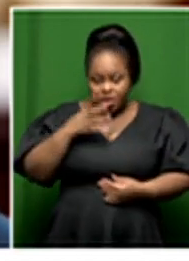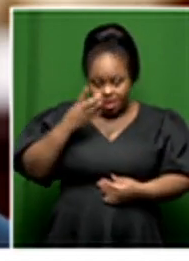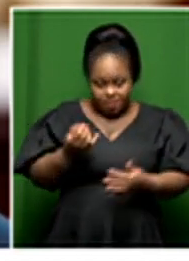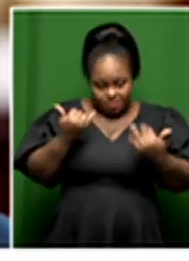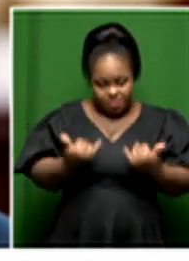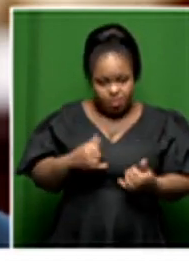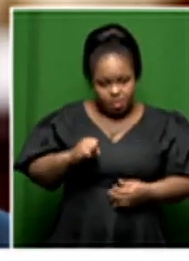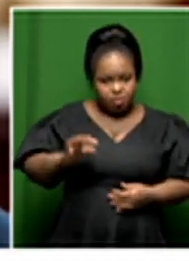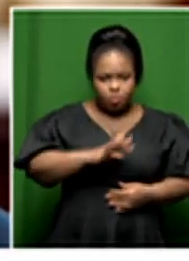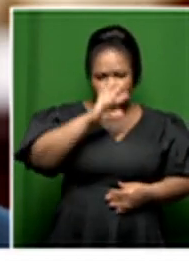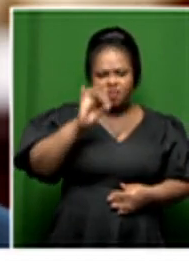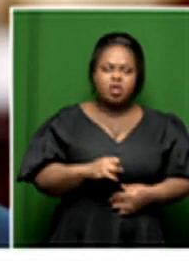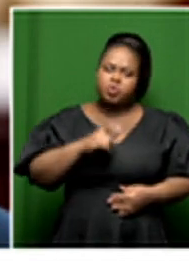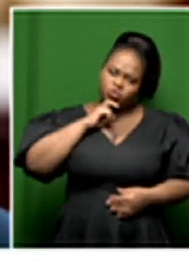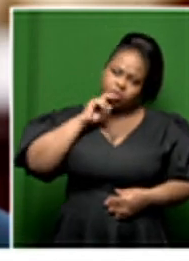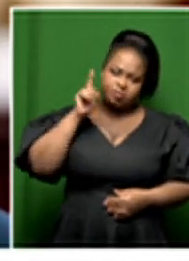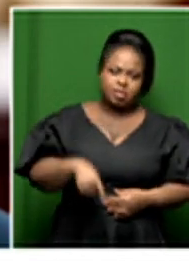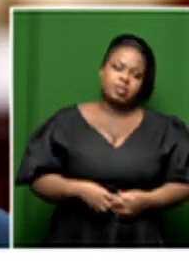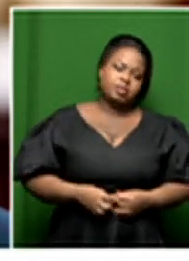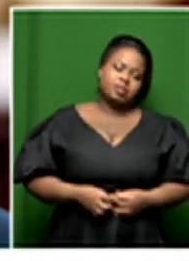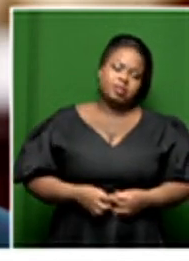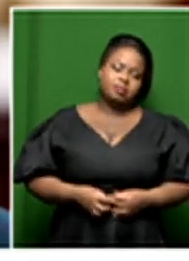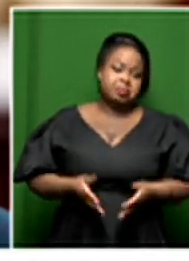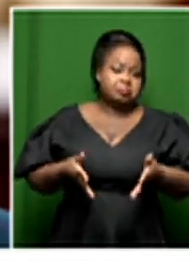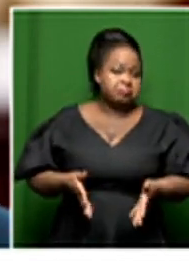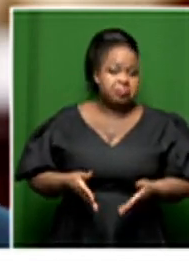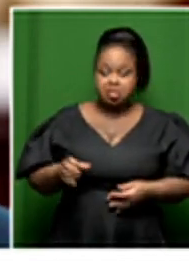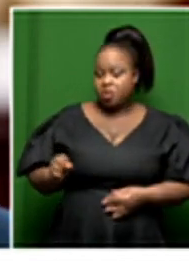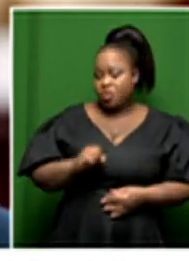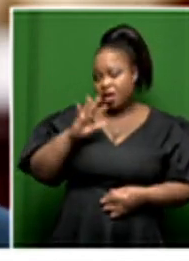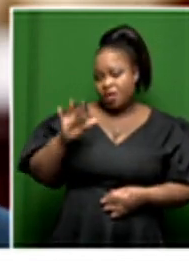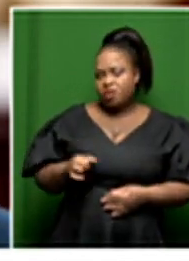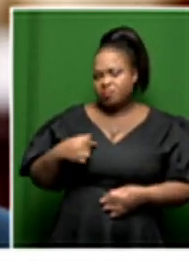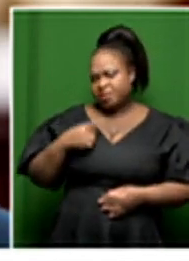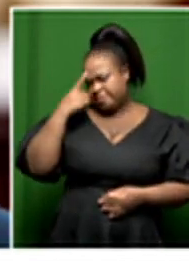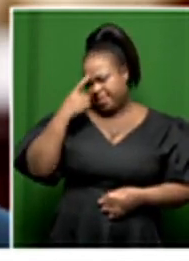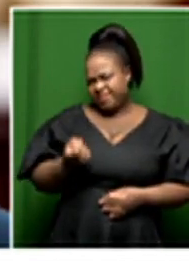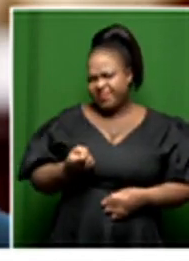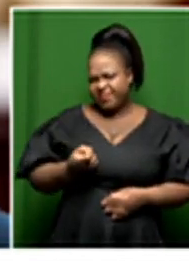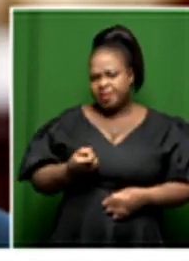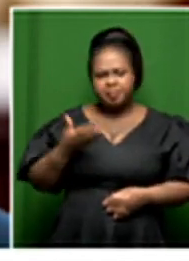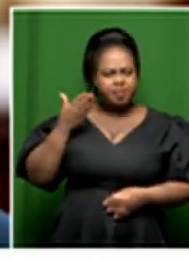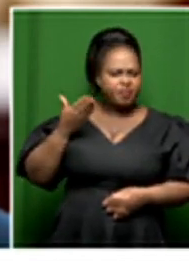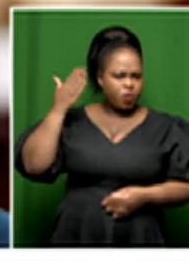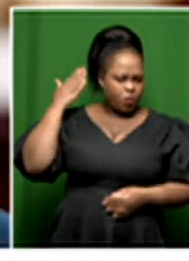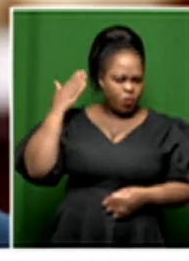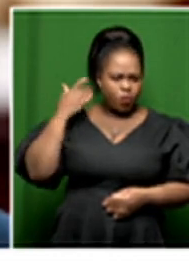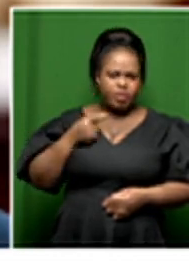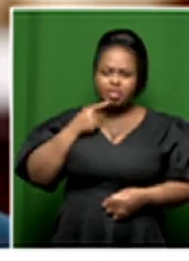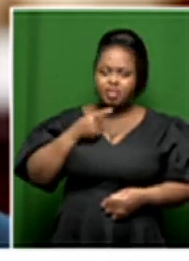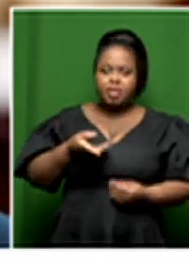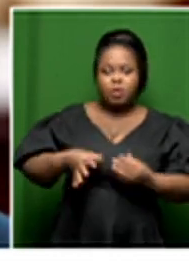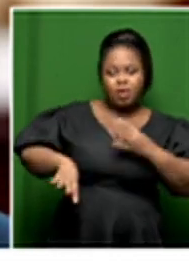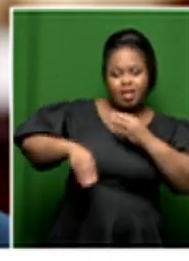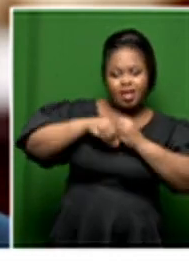disposal. In the context of South Africa, I believe there was a commitment made in excess of